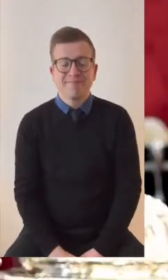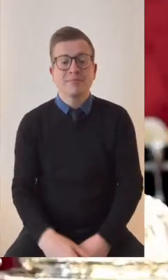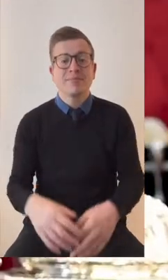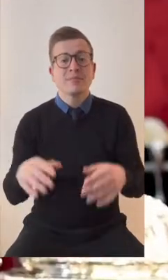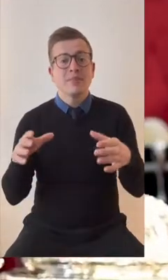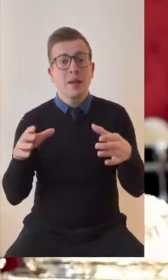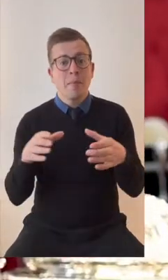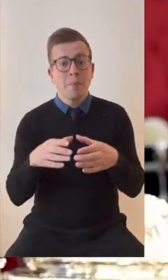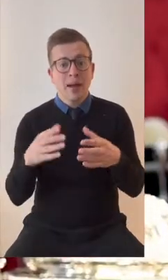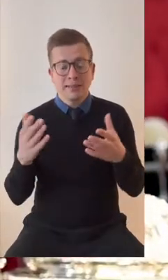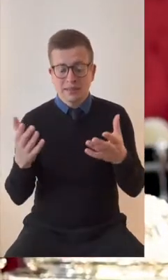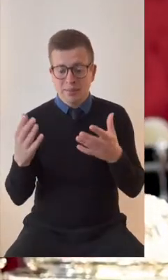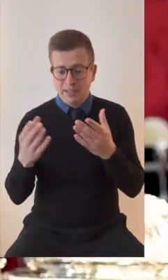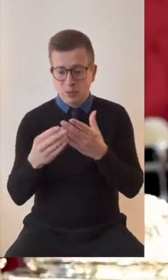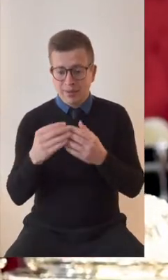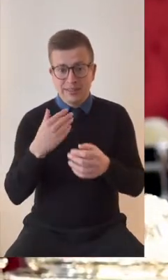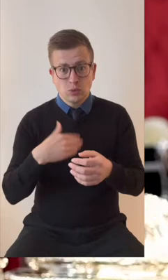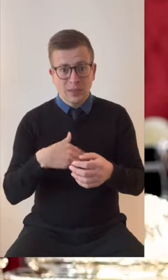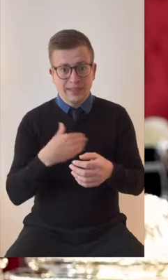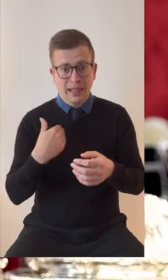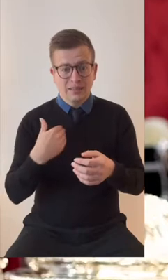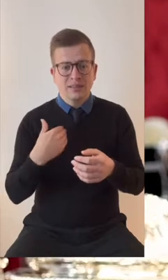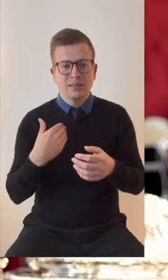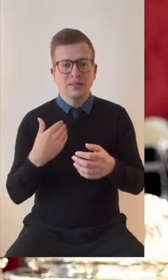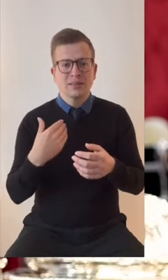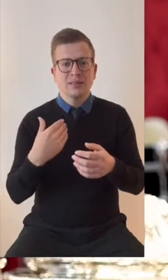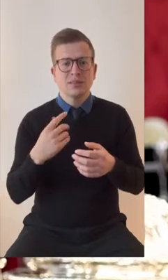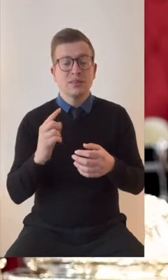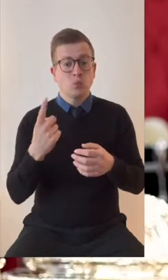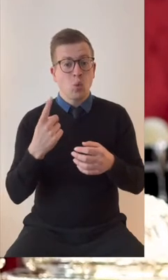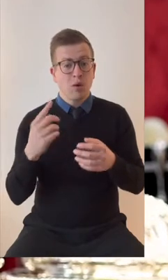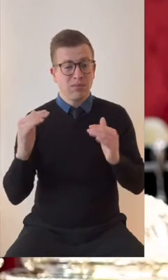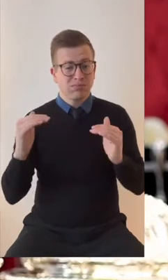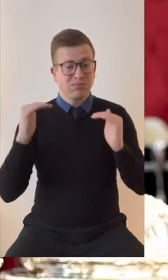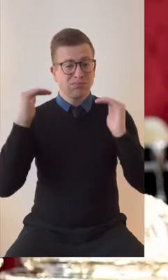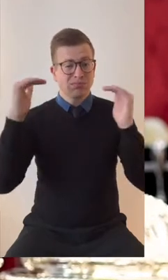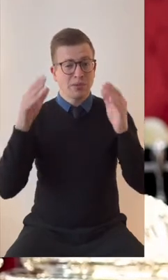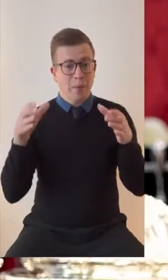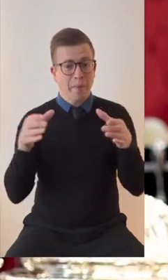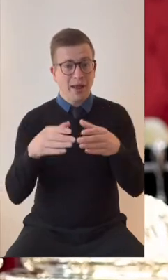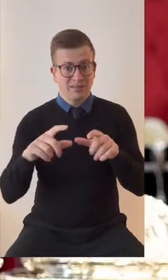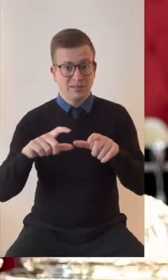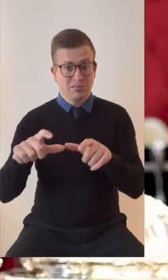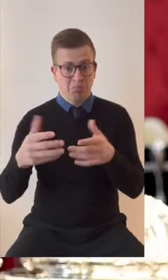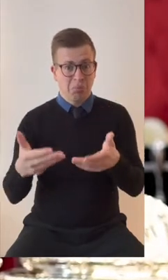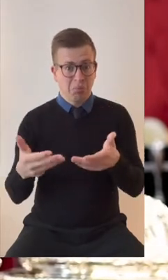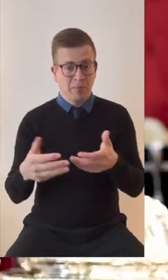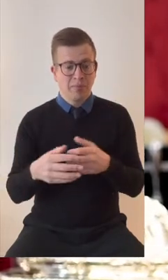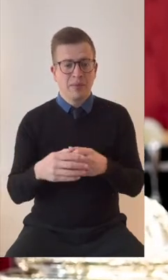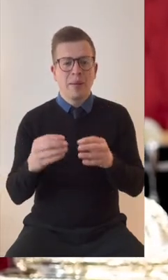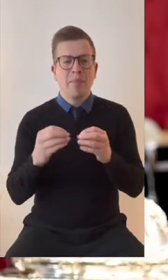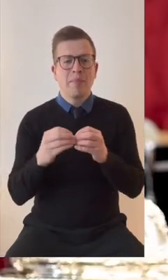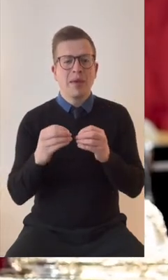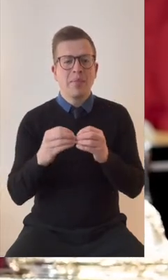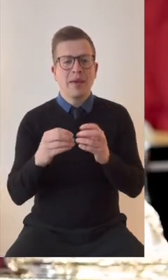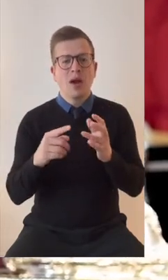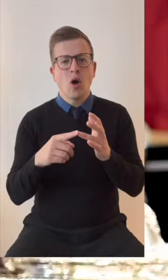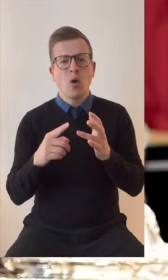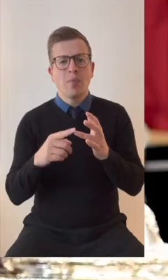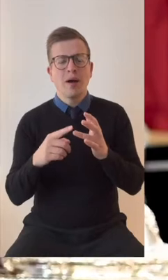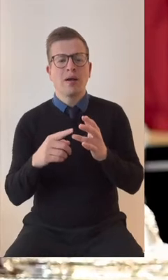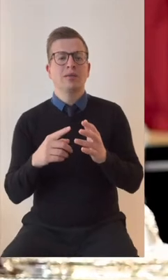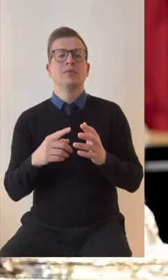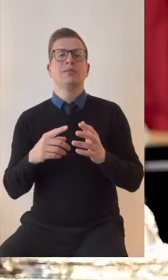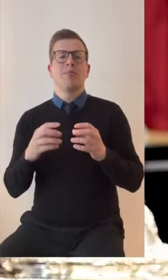Yeah, the bands I played with in Switzerland were which is one of the top bands still at the moment, is the BBO, the Berner